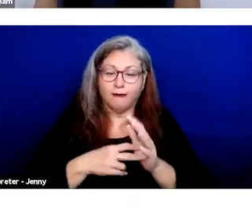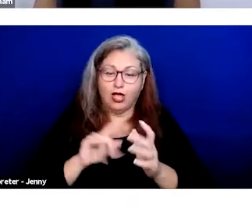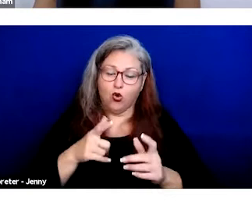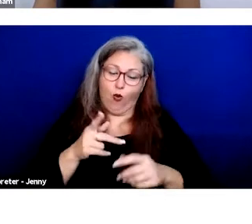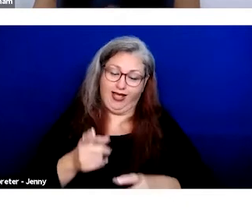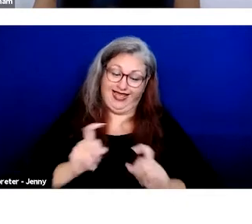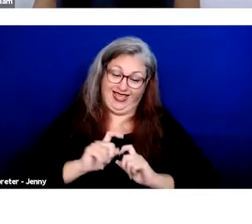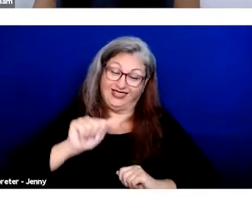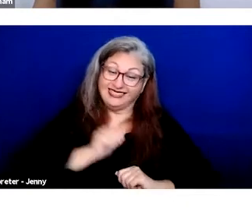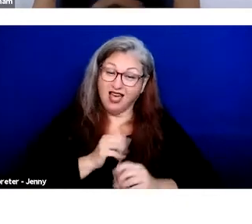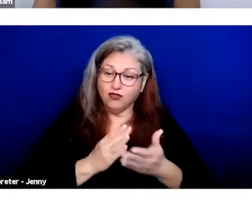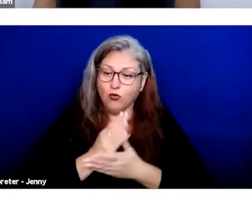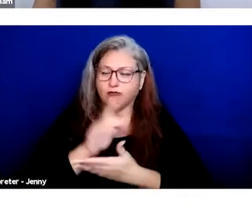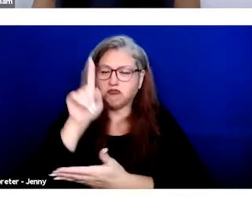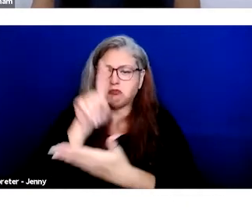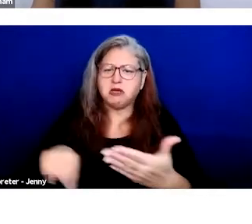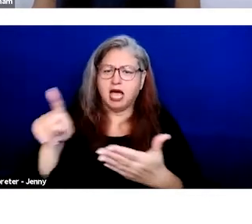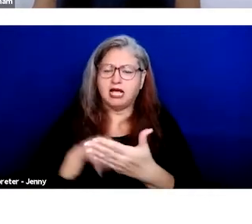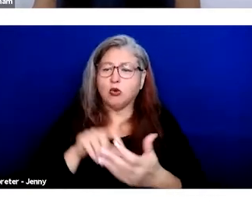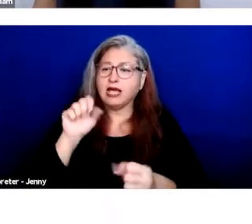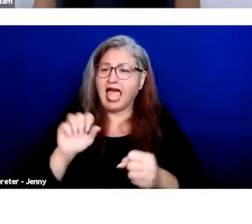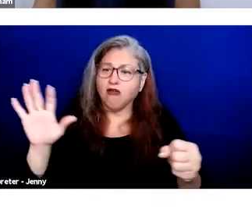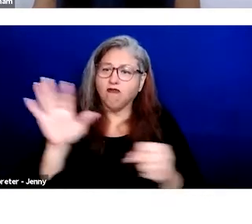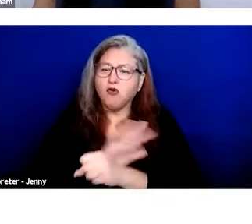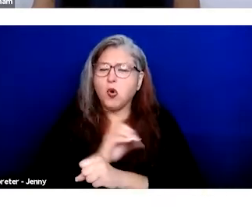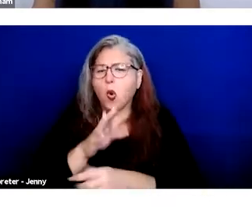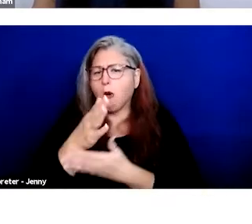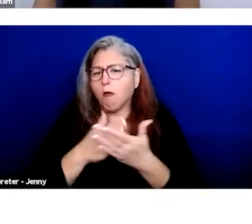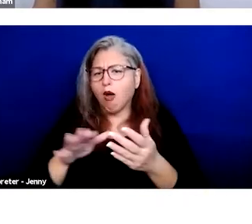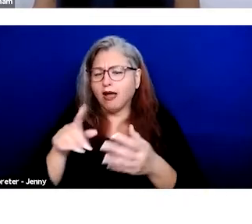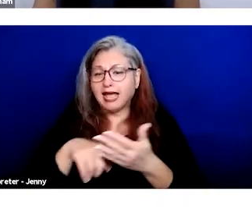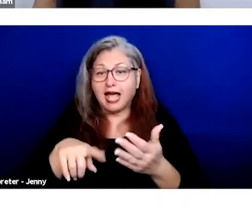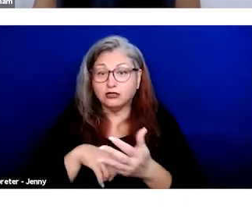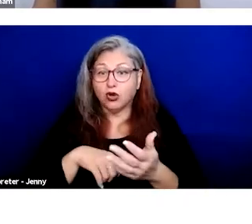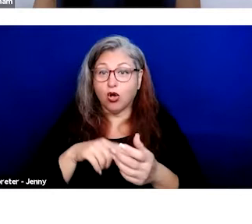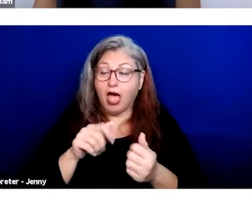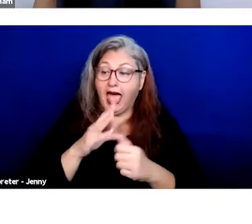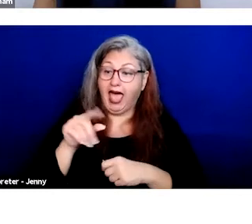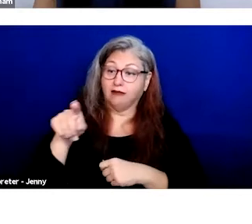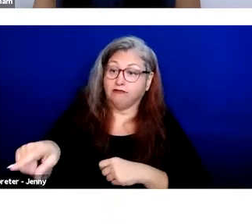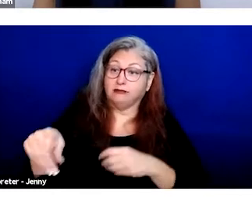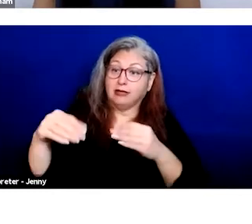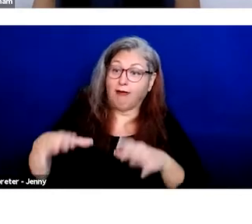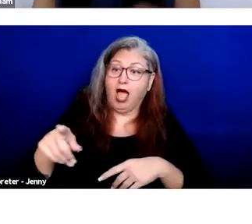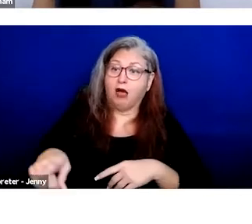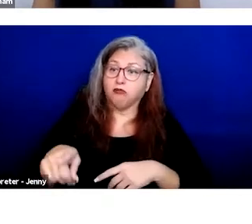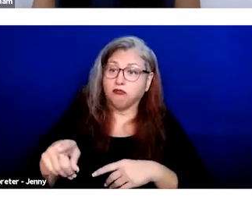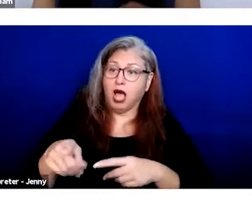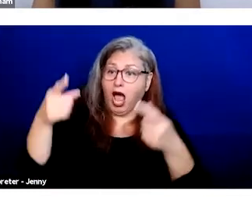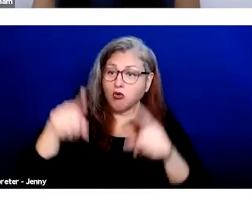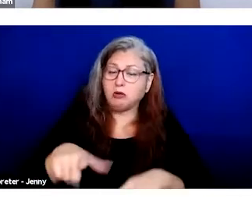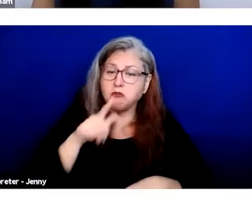right to cancel in whole or in part, without supplier authorization and at